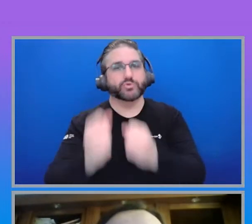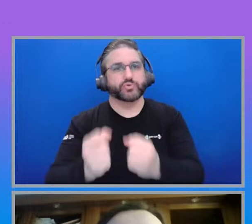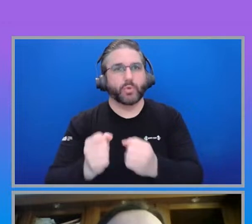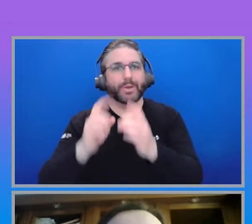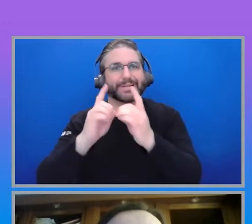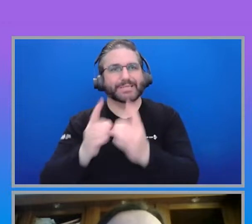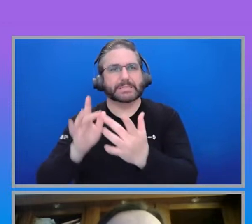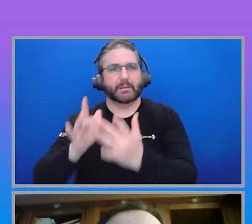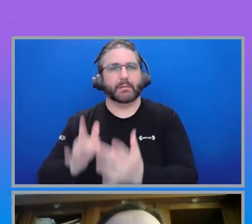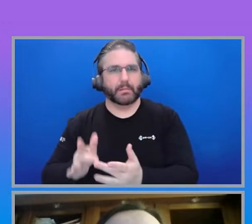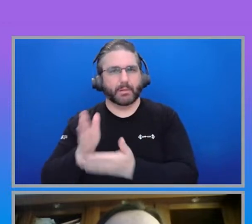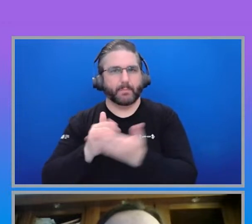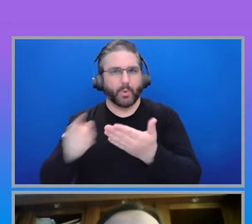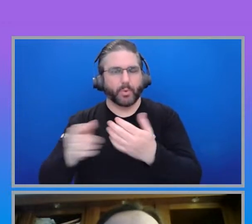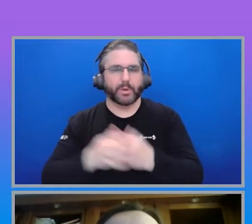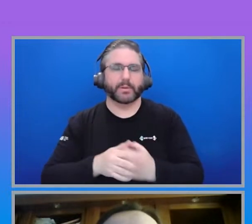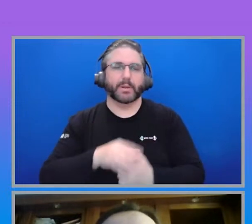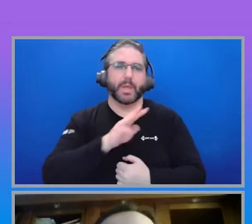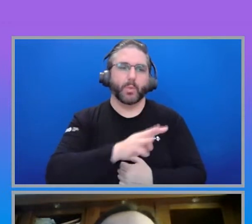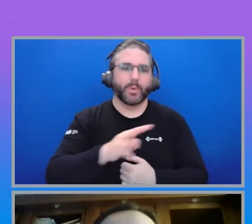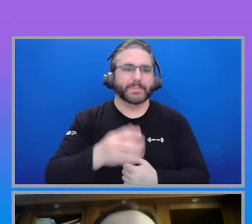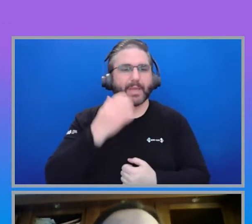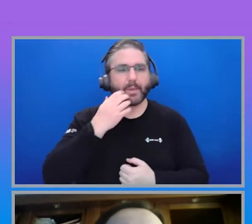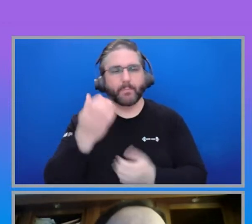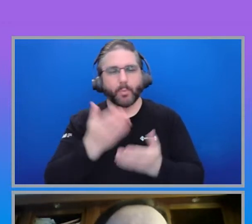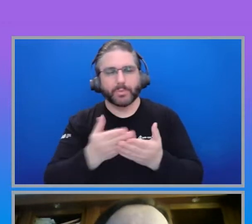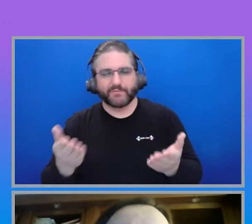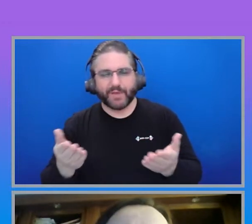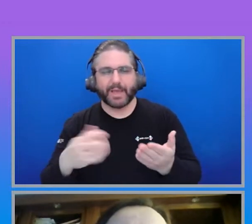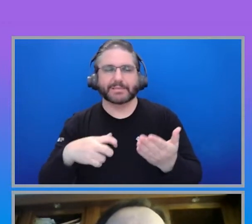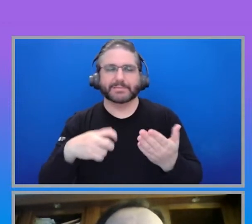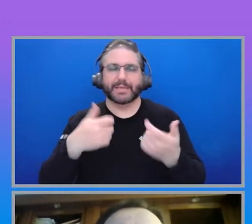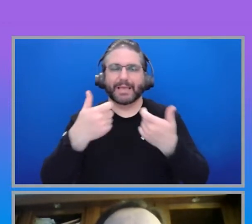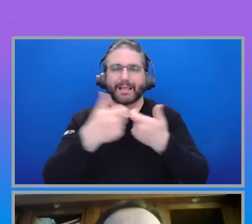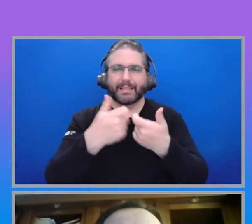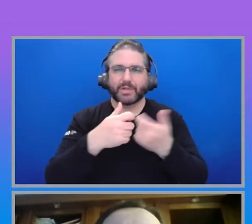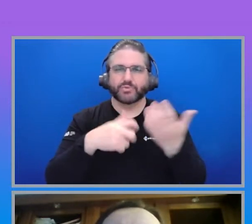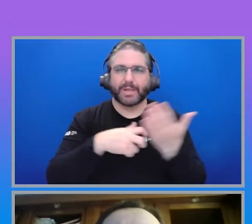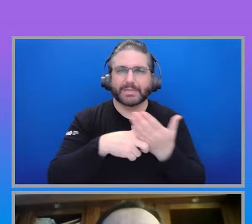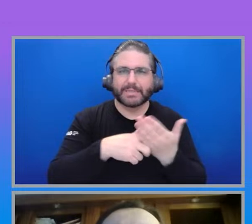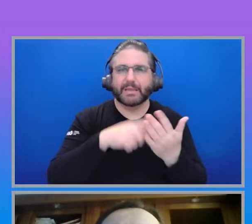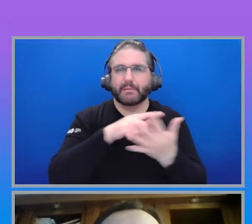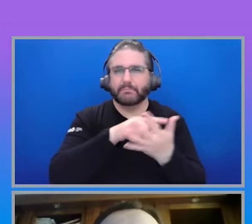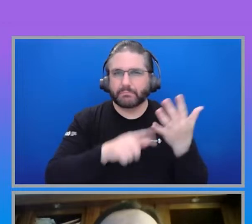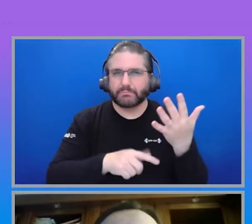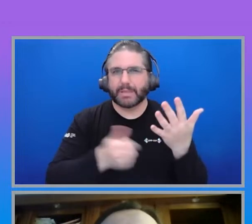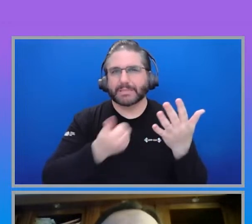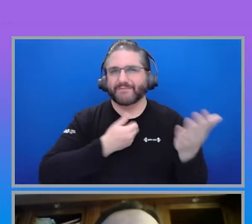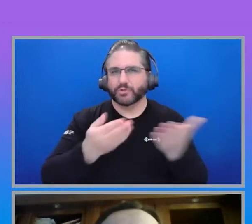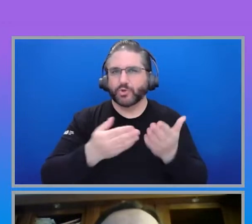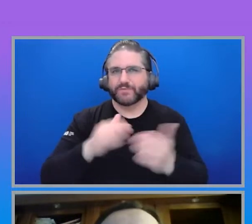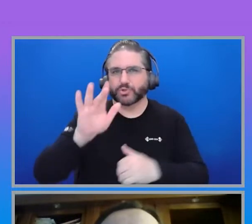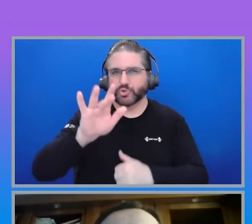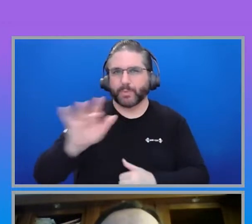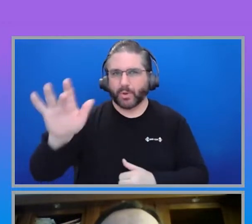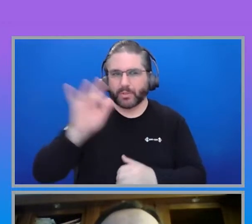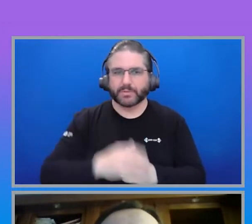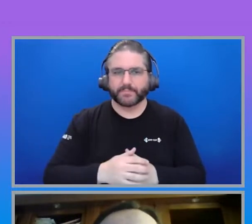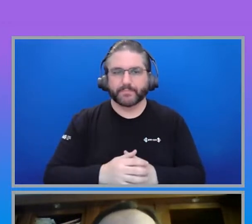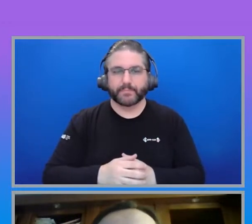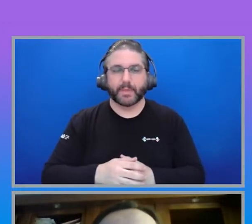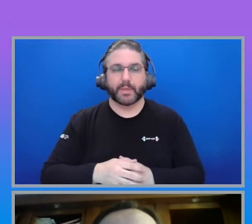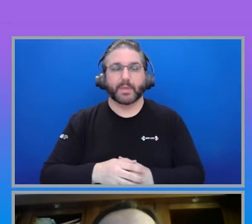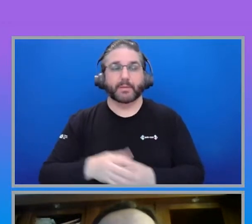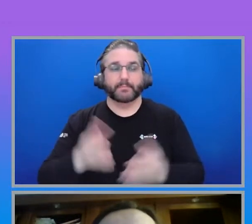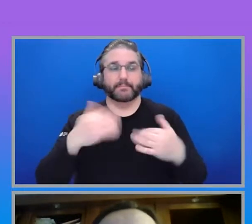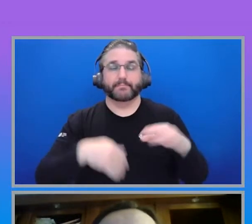websites, mobile device-based service, electronic tickets, and so forth, self-service terminals. Consumer banking services,